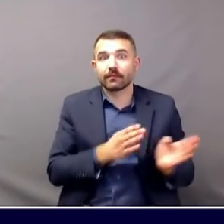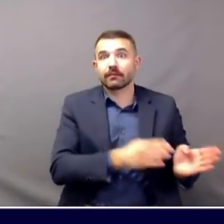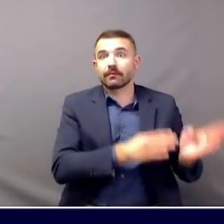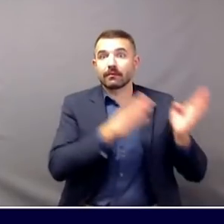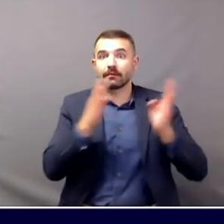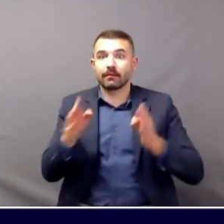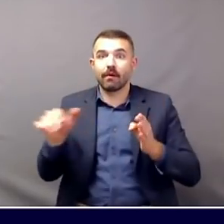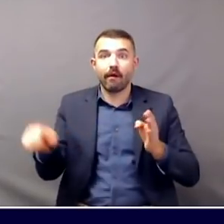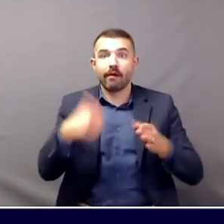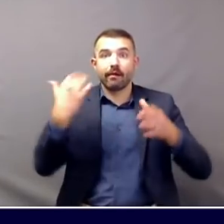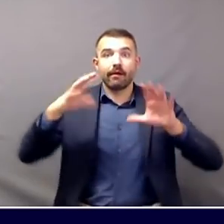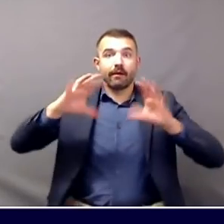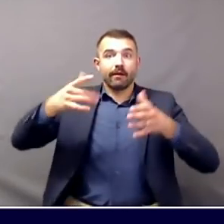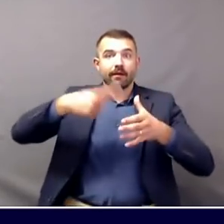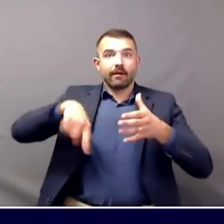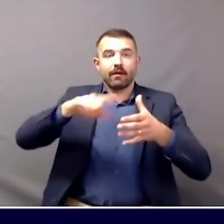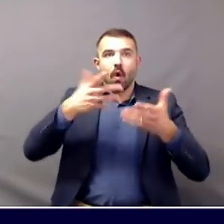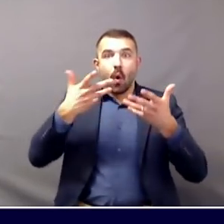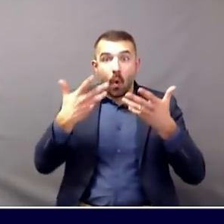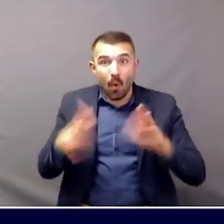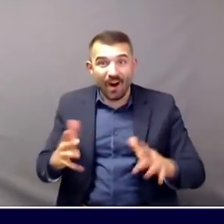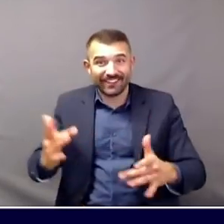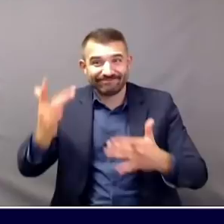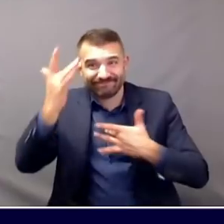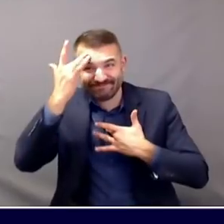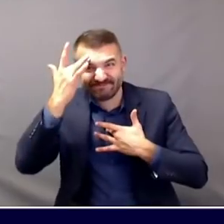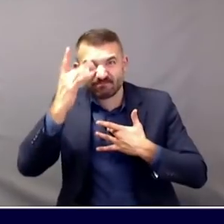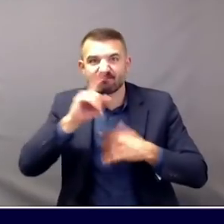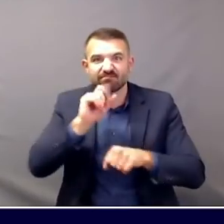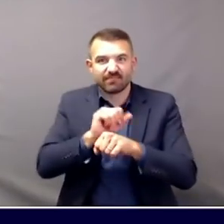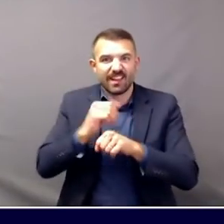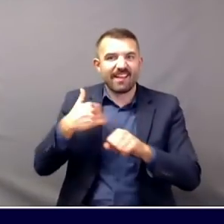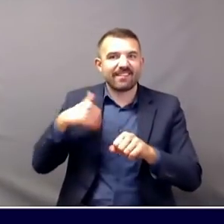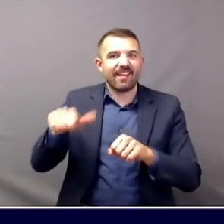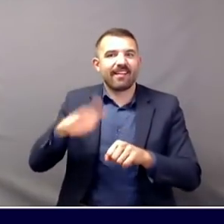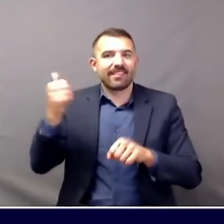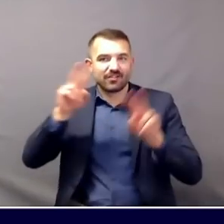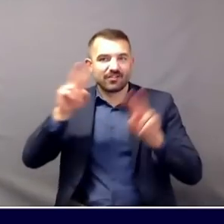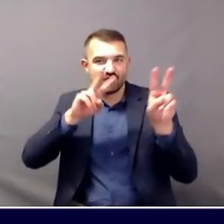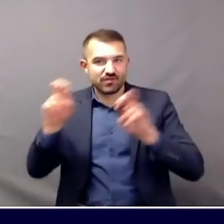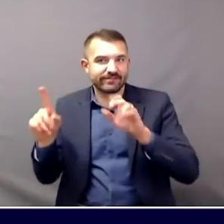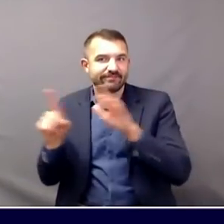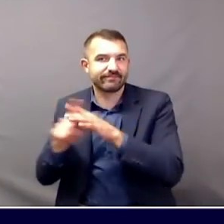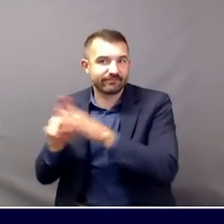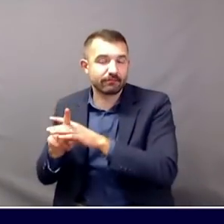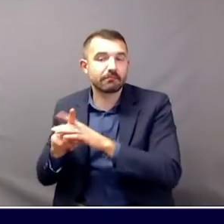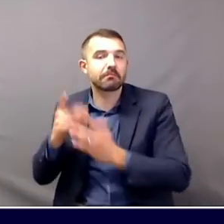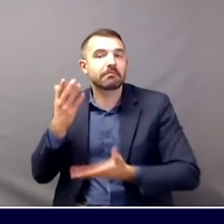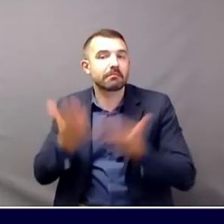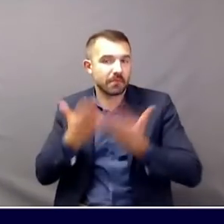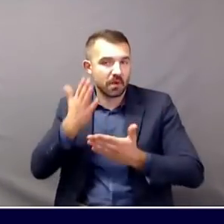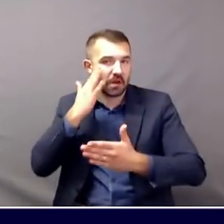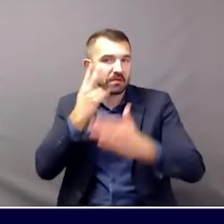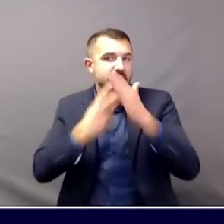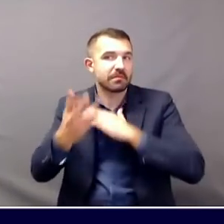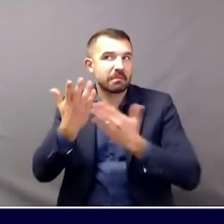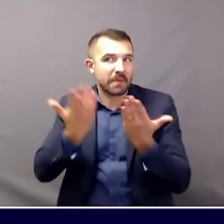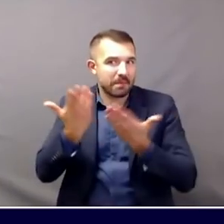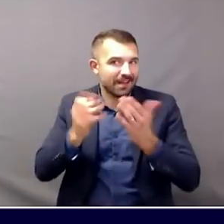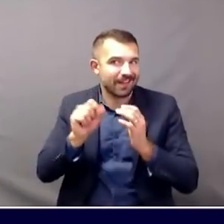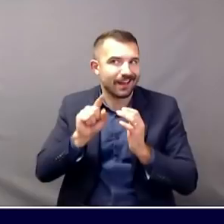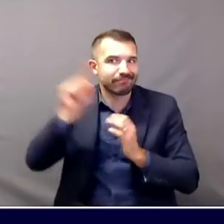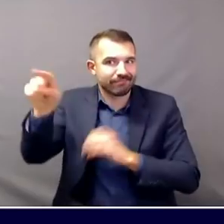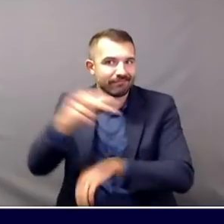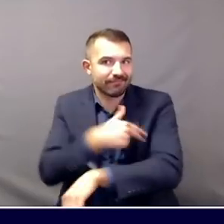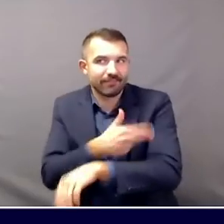conditions and for whom hospitalization may be in the cards. This is where the drug is used the best, so it can avoid that